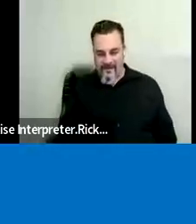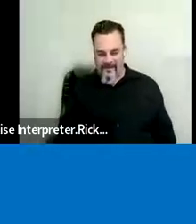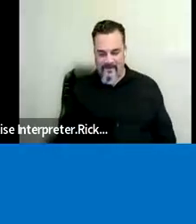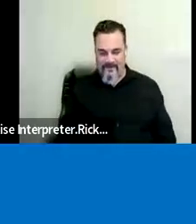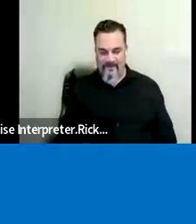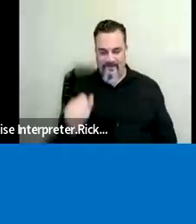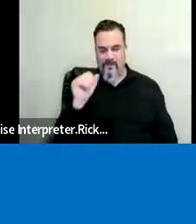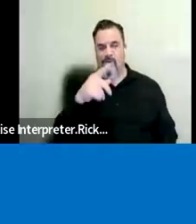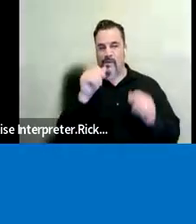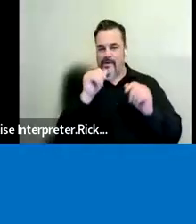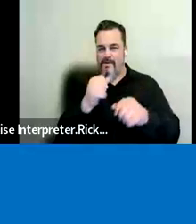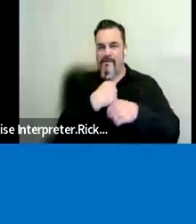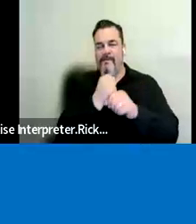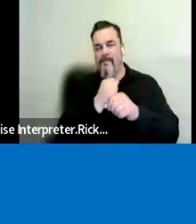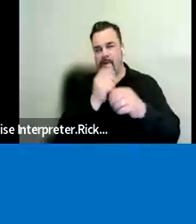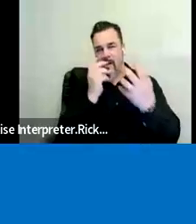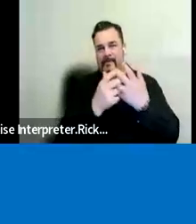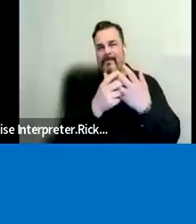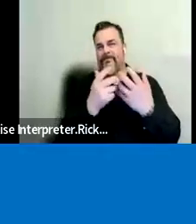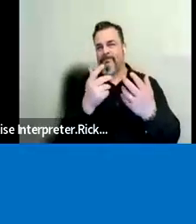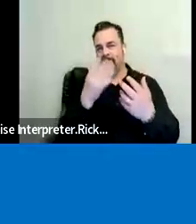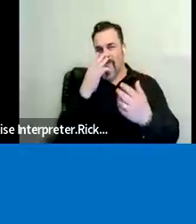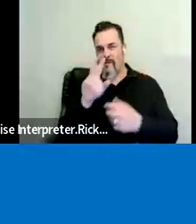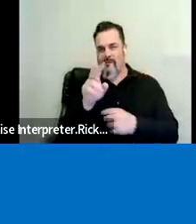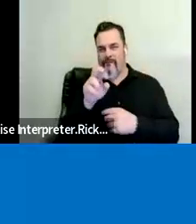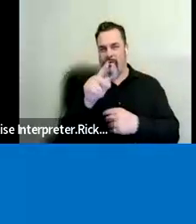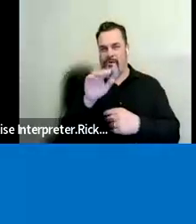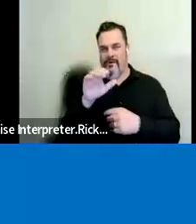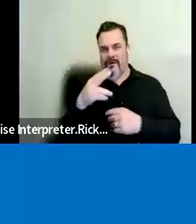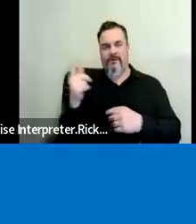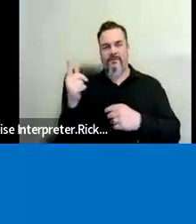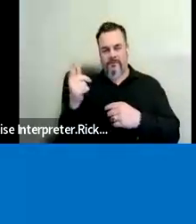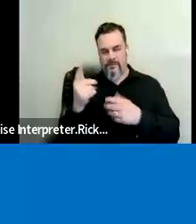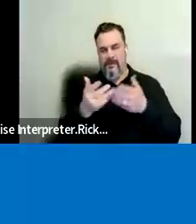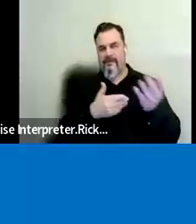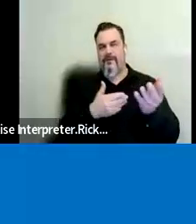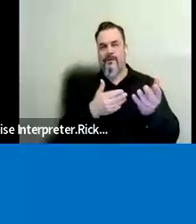So you can make accommodations. Burtech, I know, delivers ADA compliant